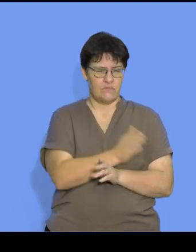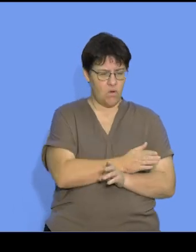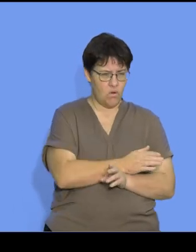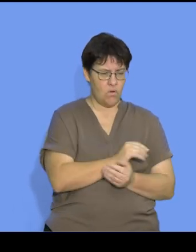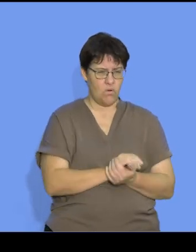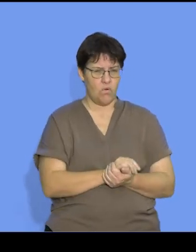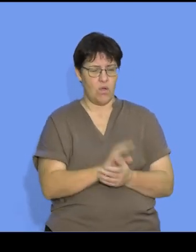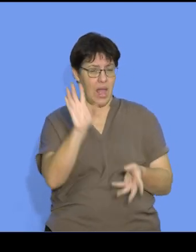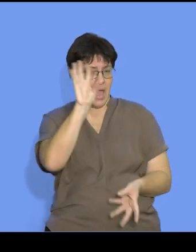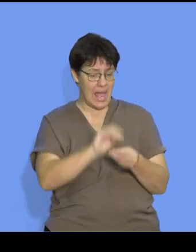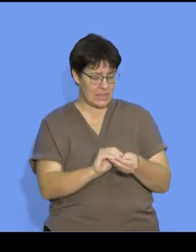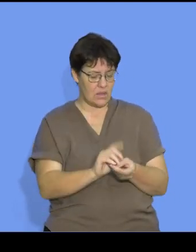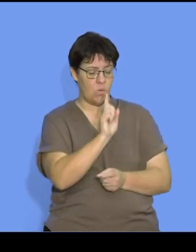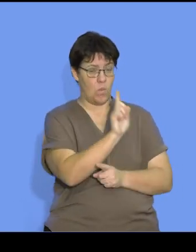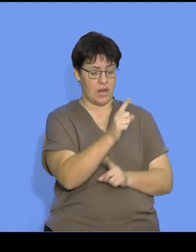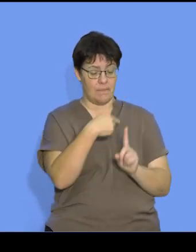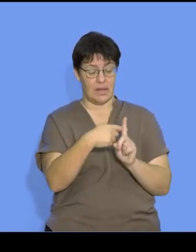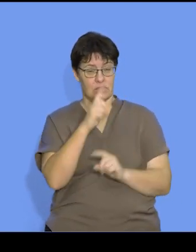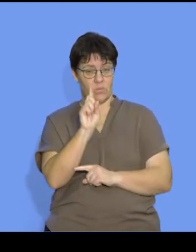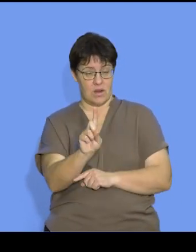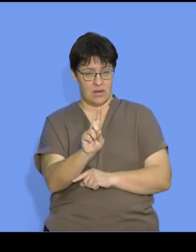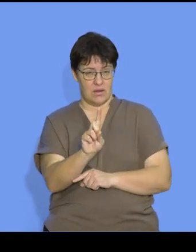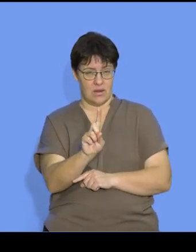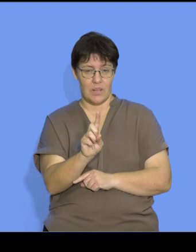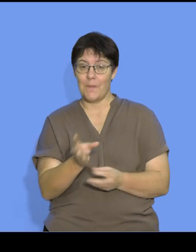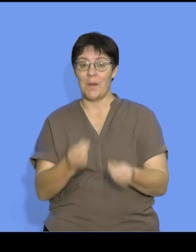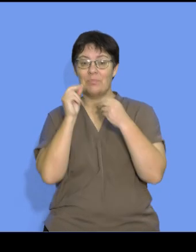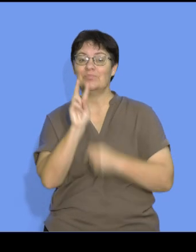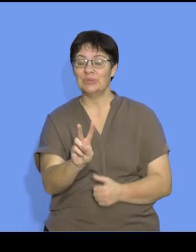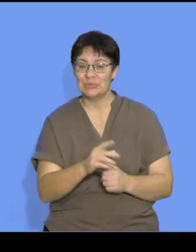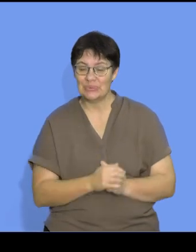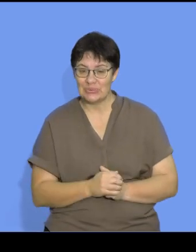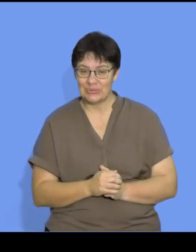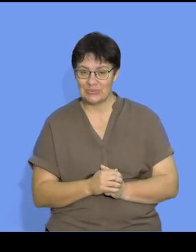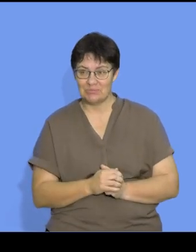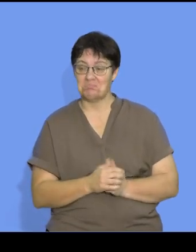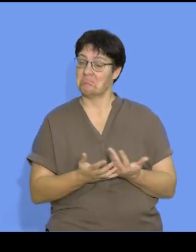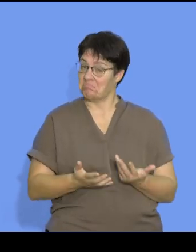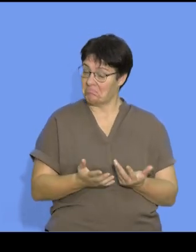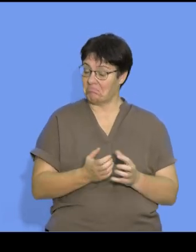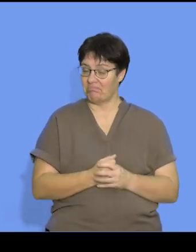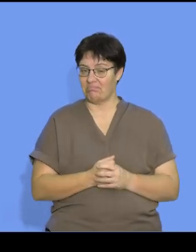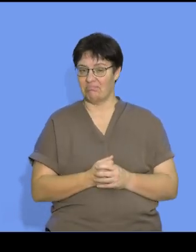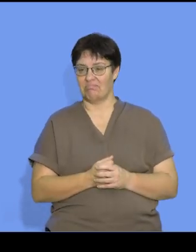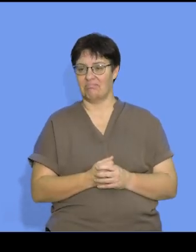before it, I have 1 plus 1, which is equal to 2.